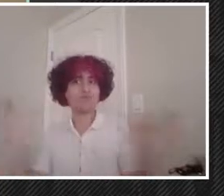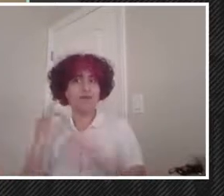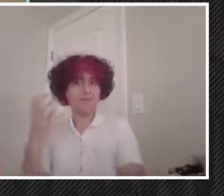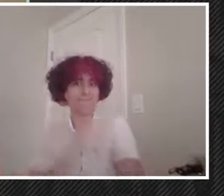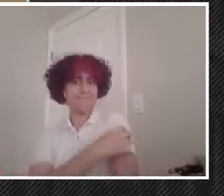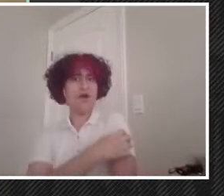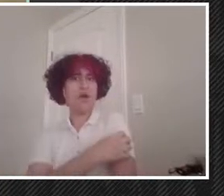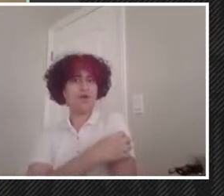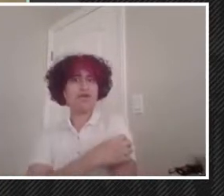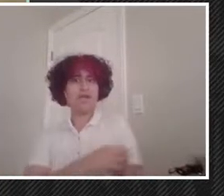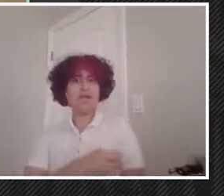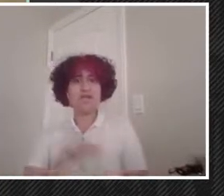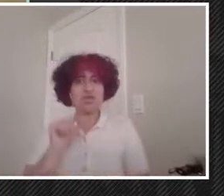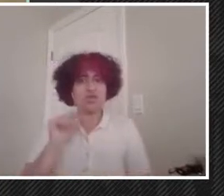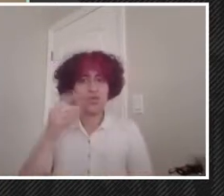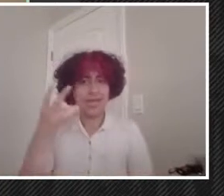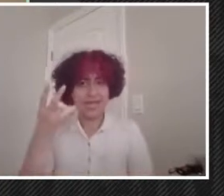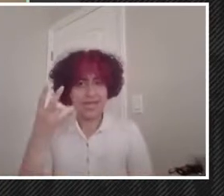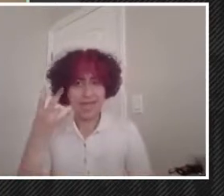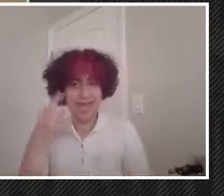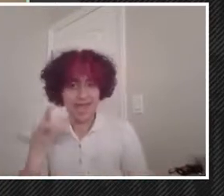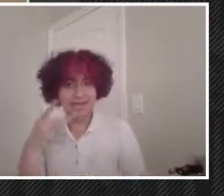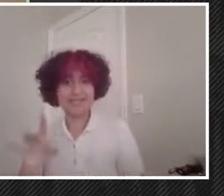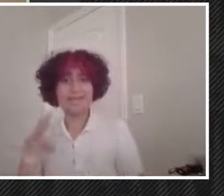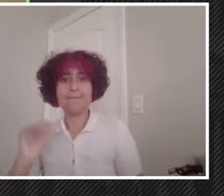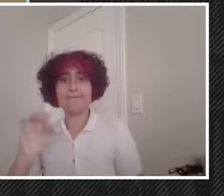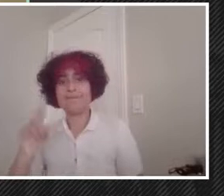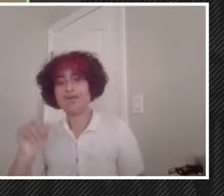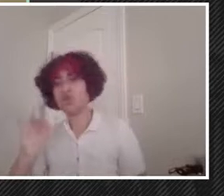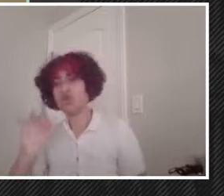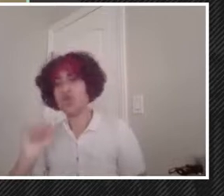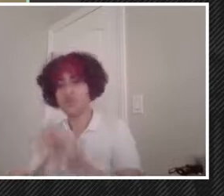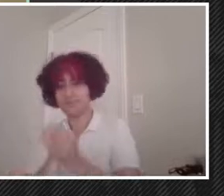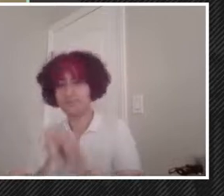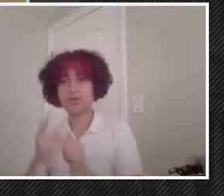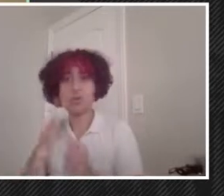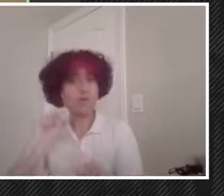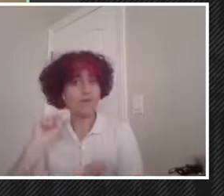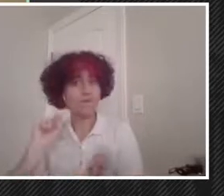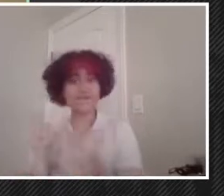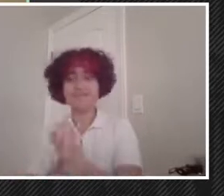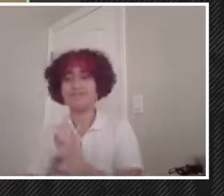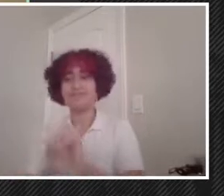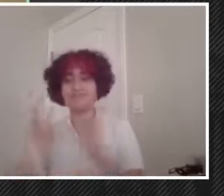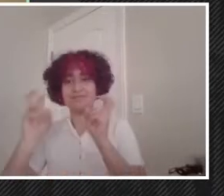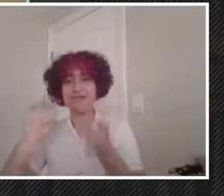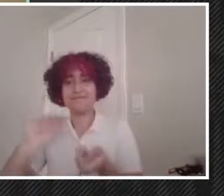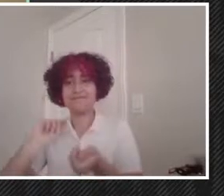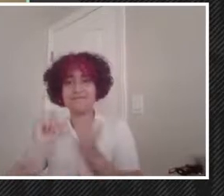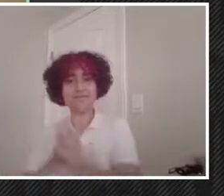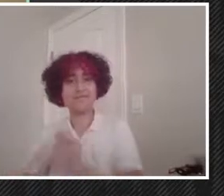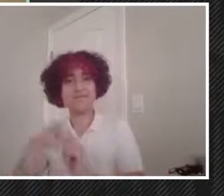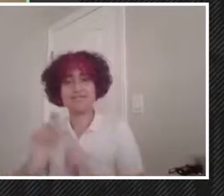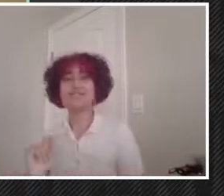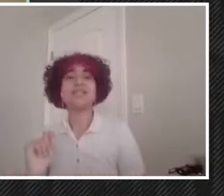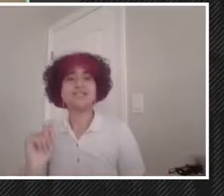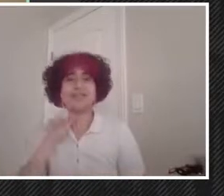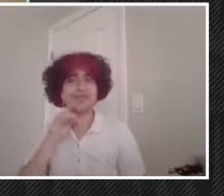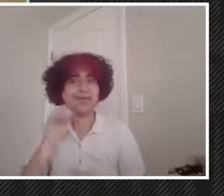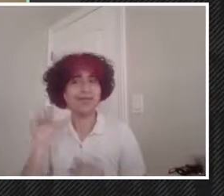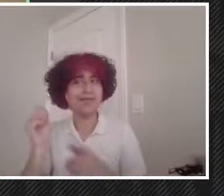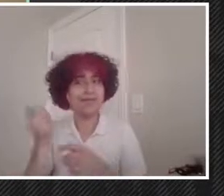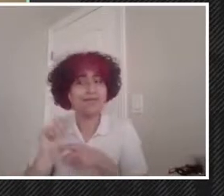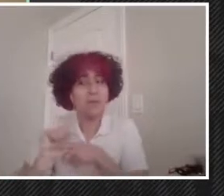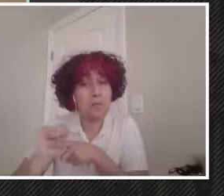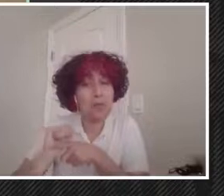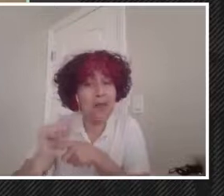midterms, we flipped seats, we elected the squad. That was kind of like a practice round for the general election. And then youth, of course,